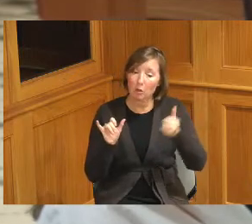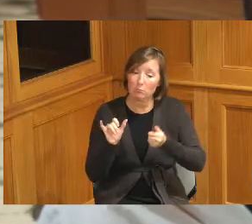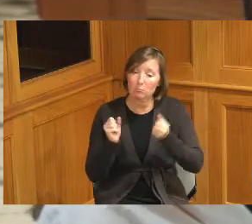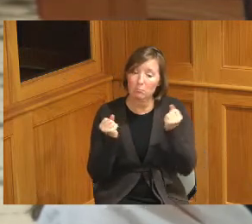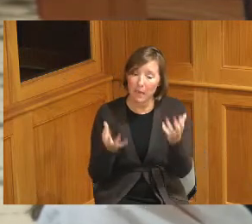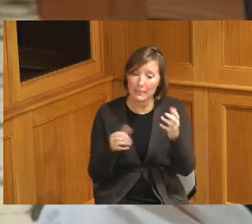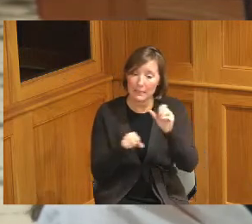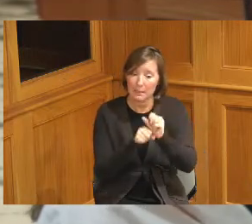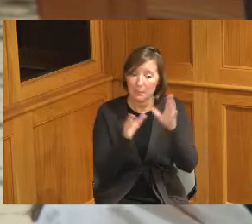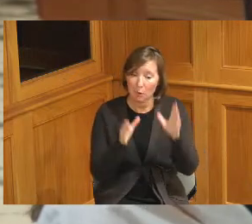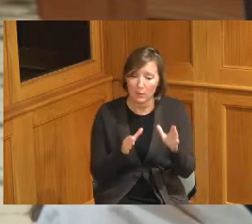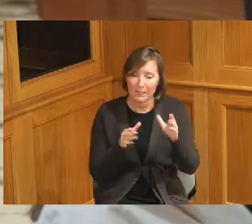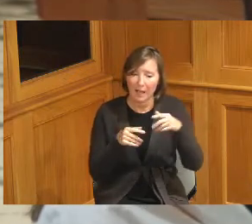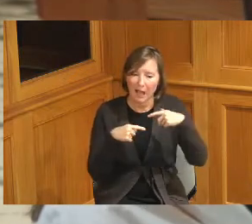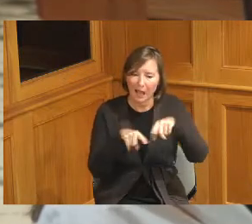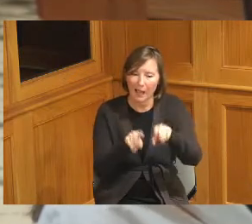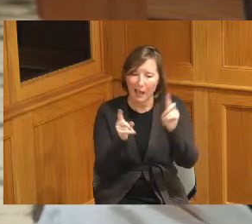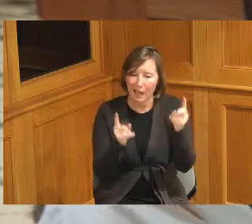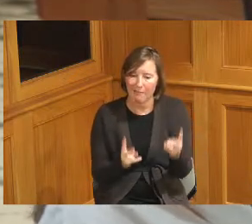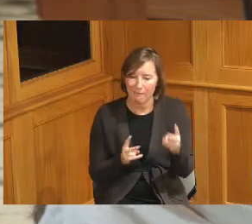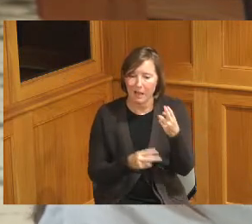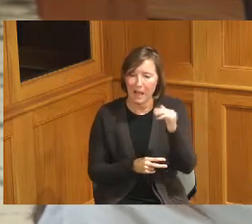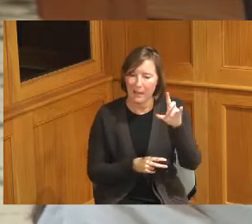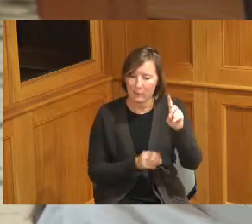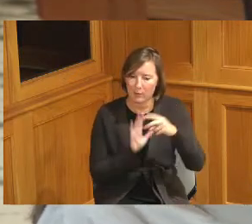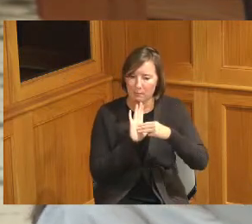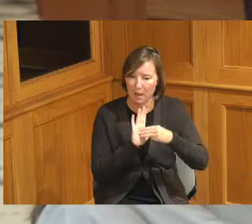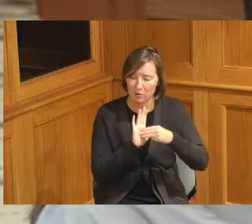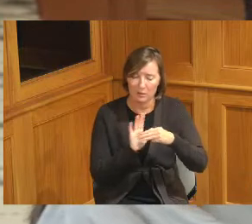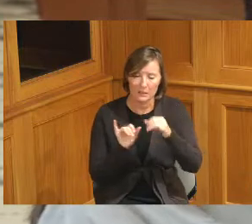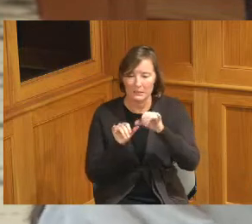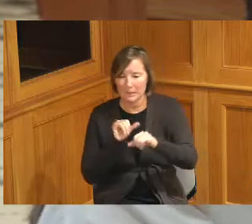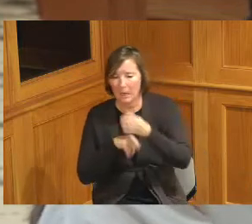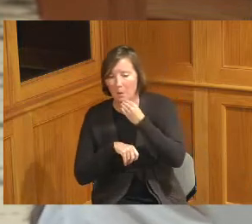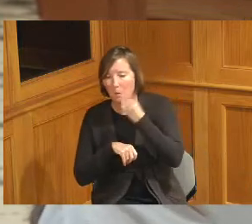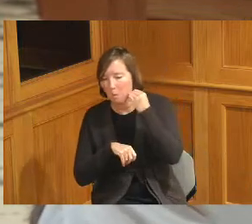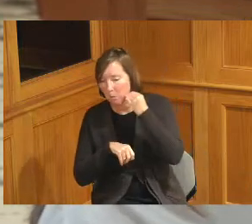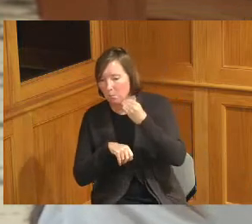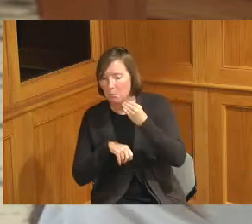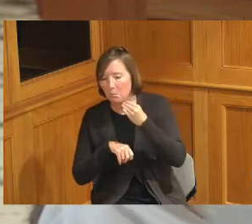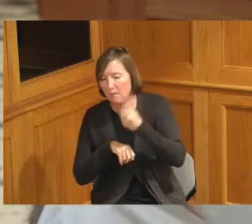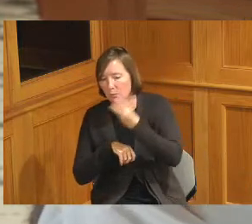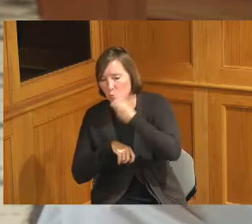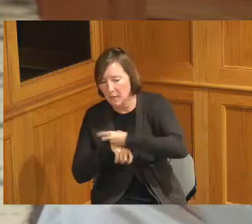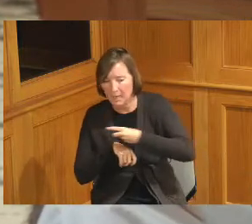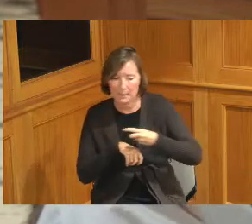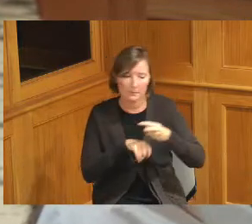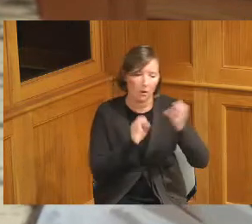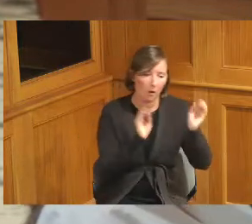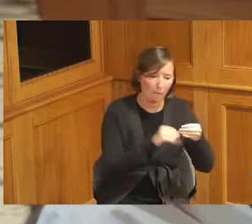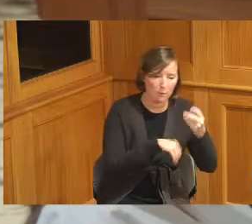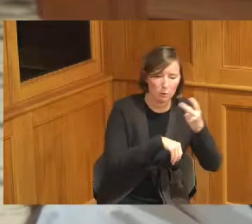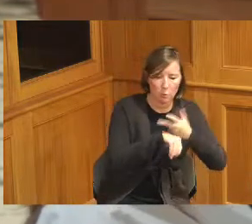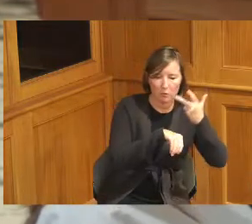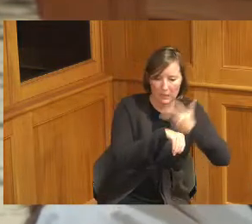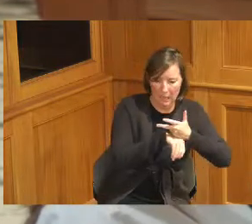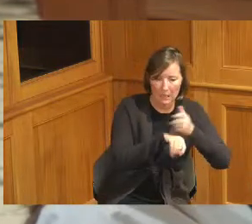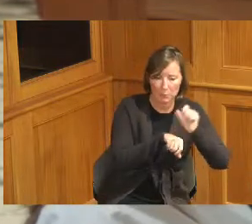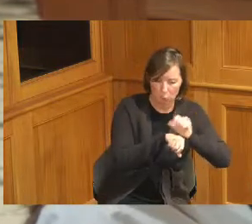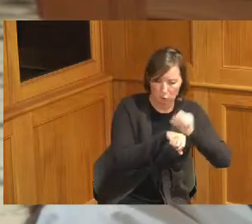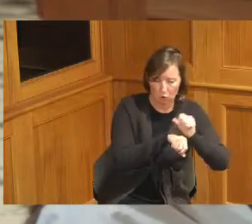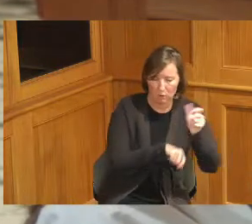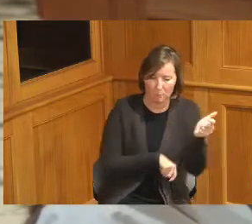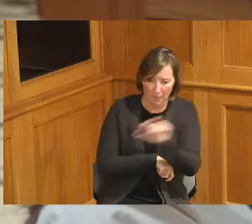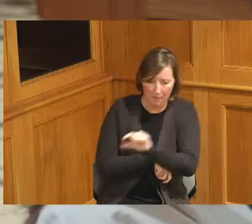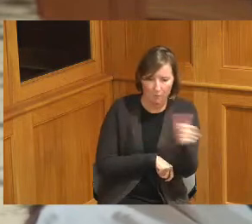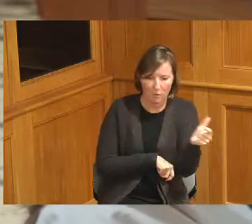what probably is a hybrid model where they spend 2 to 3 days in the office and a couple of days working remote,